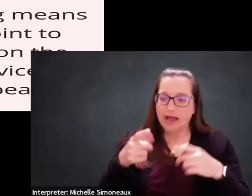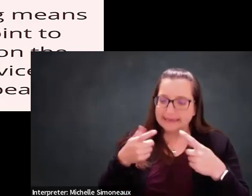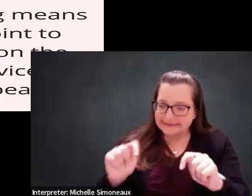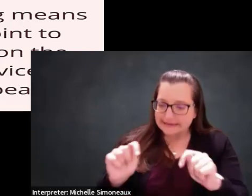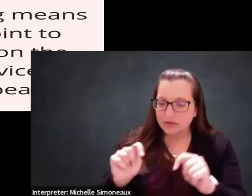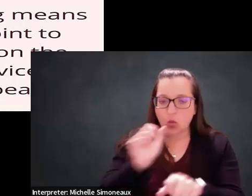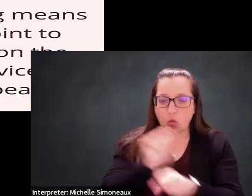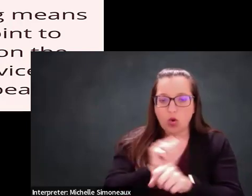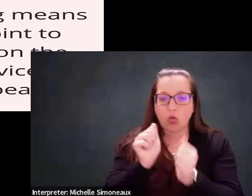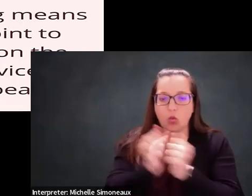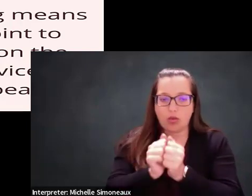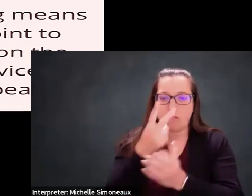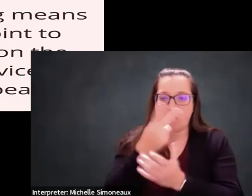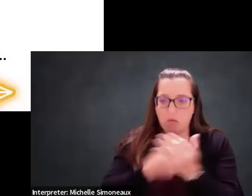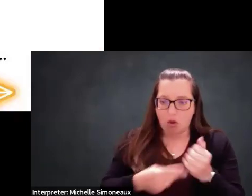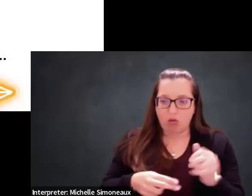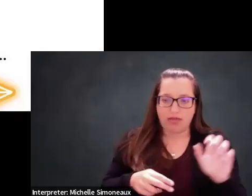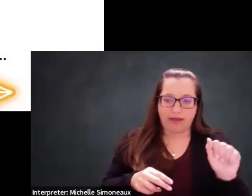modalities together.